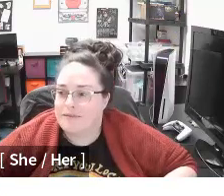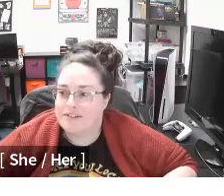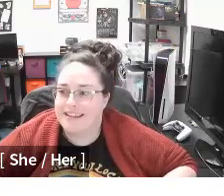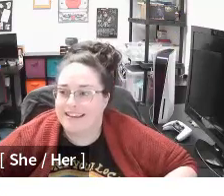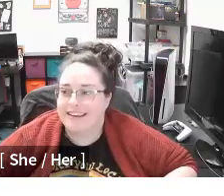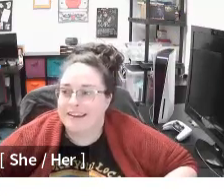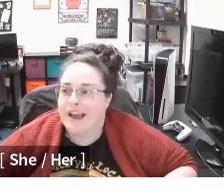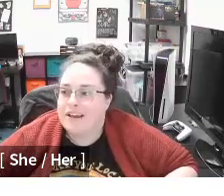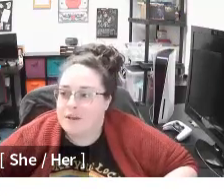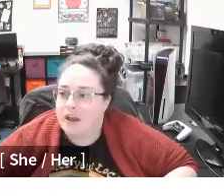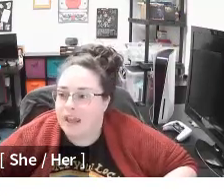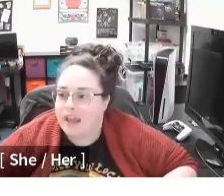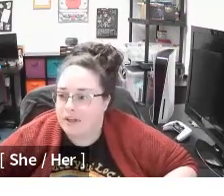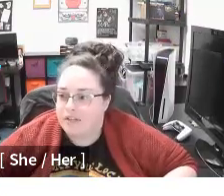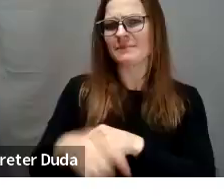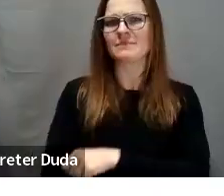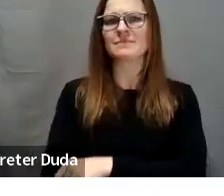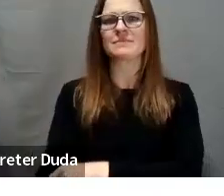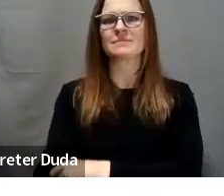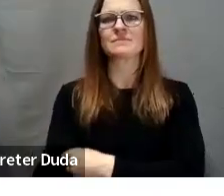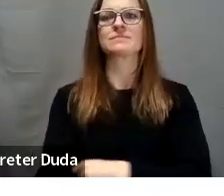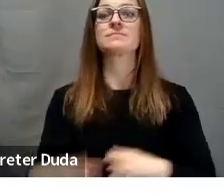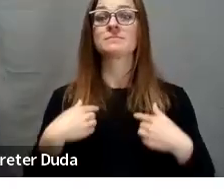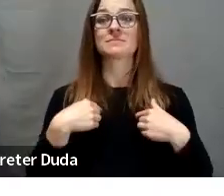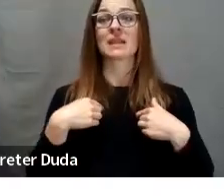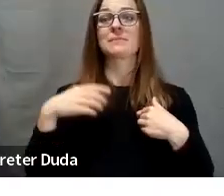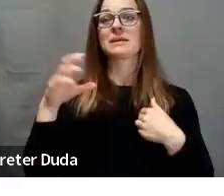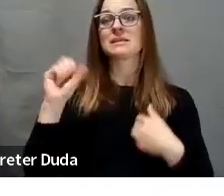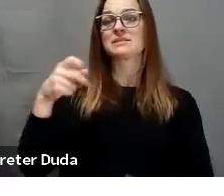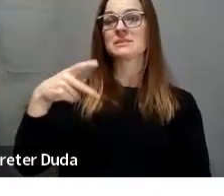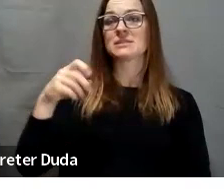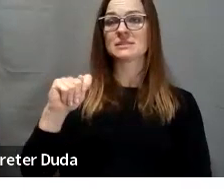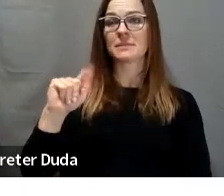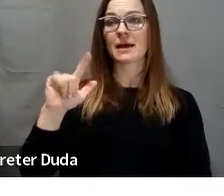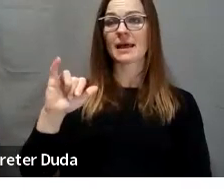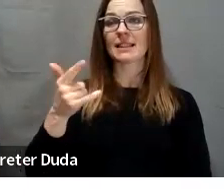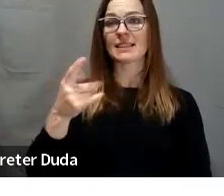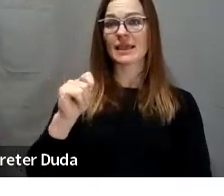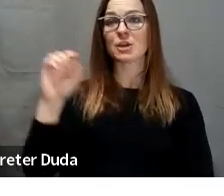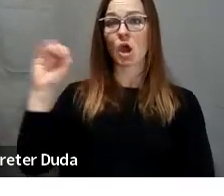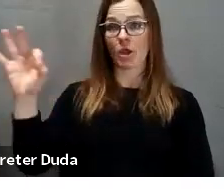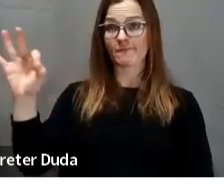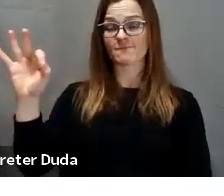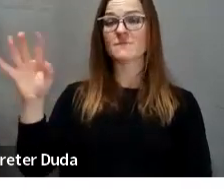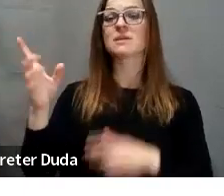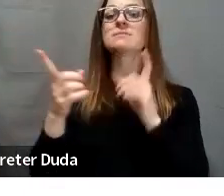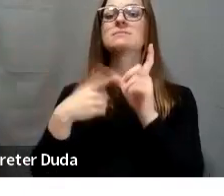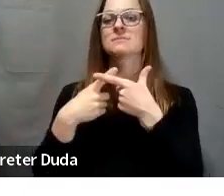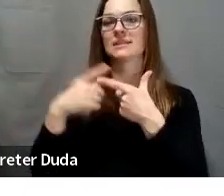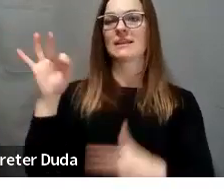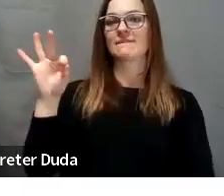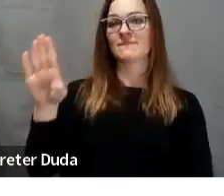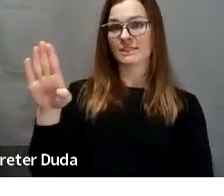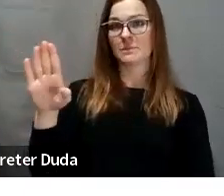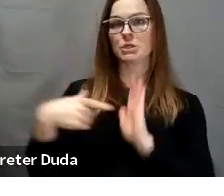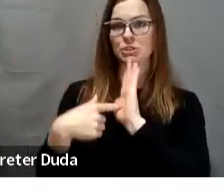to interrupt for a second. So I am gonna remove the spotlights from Jaleesa and Laura. So then on Facebook, it will show